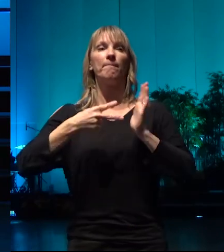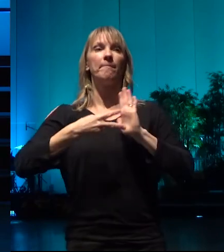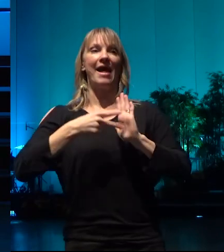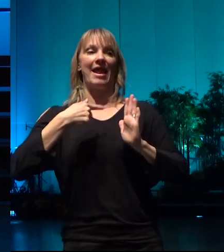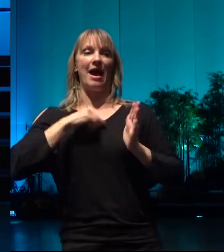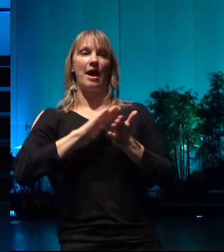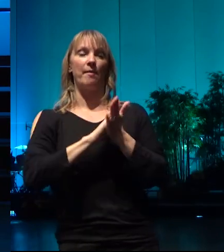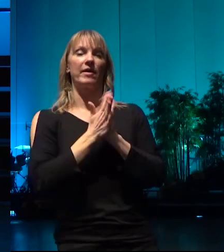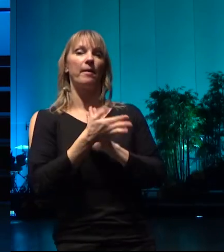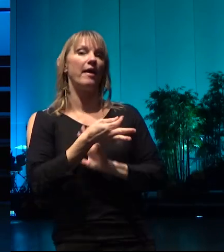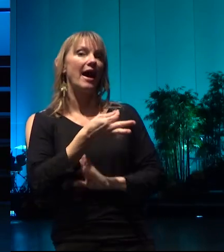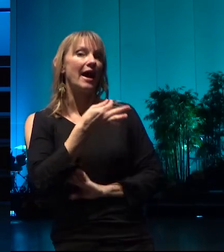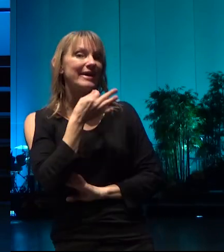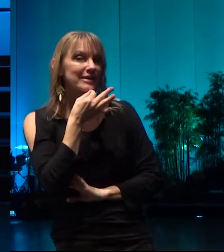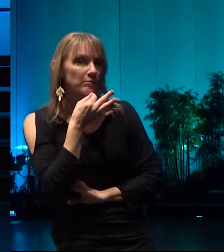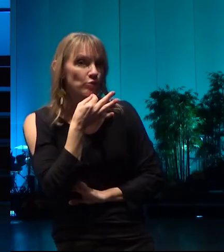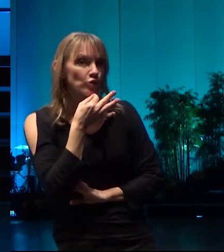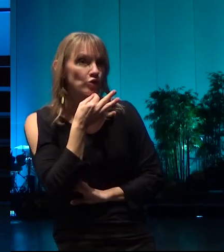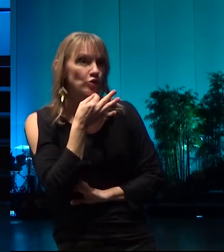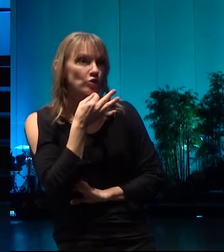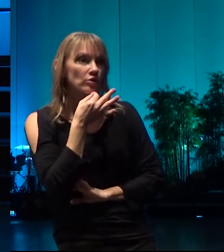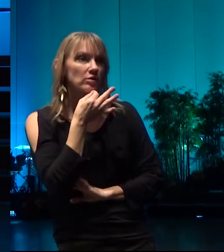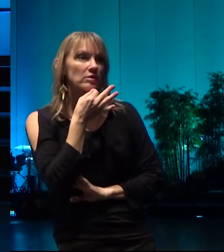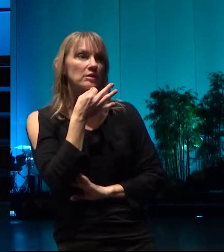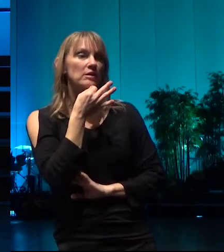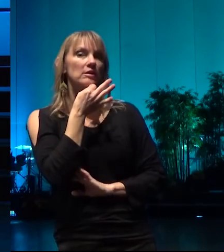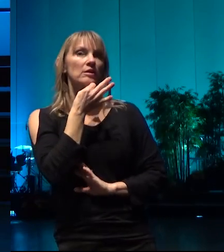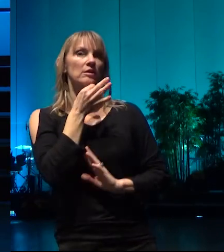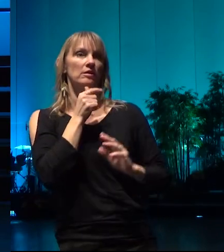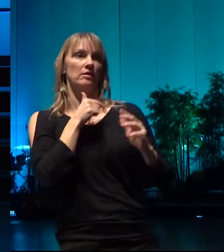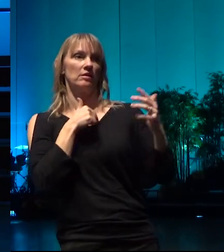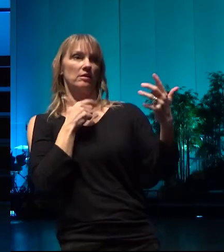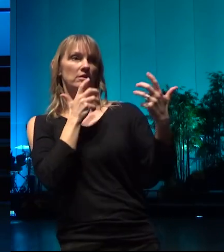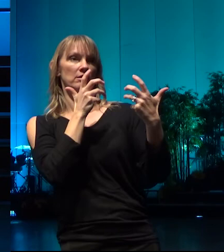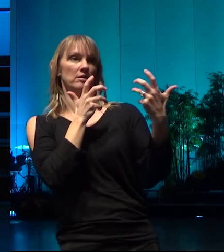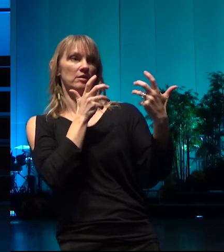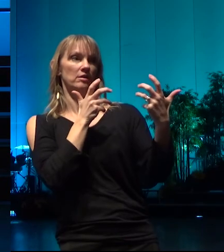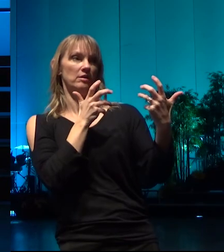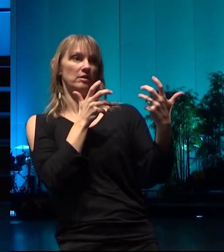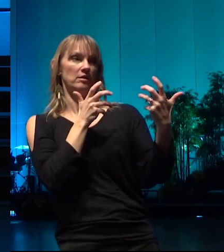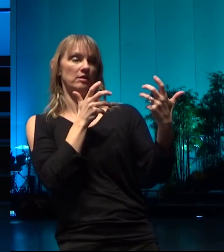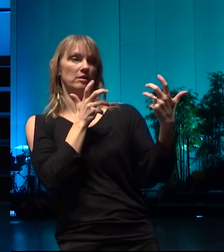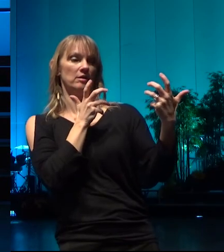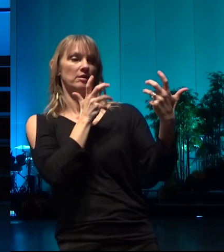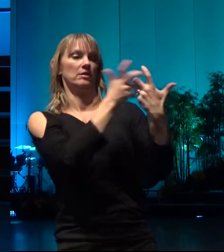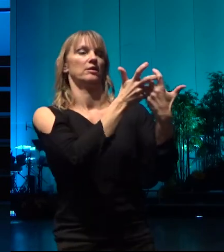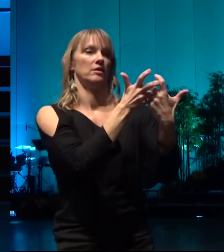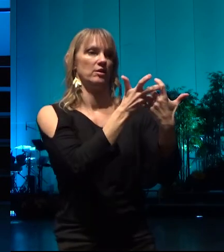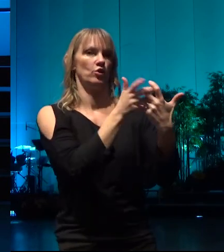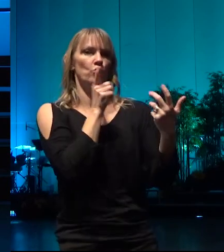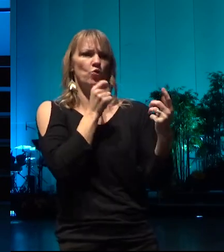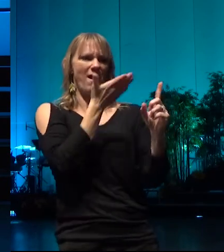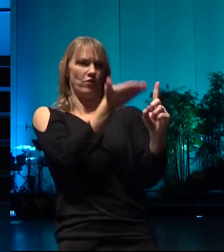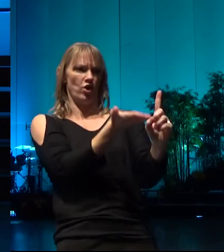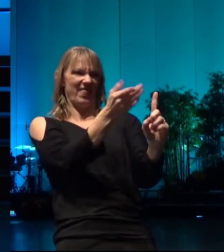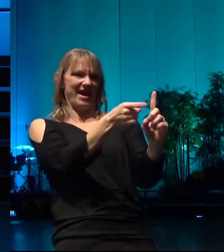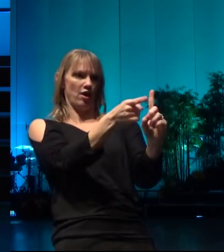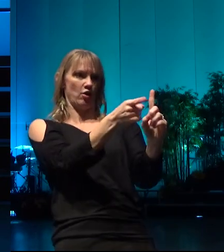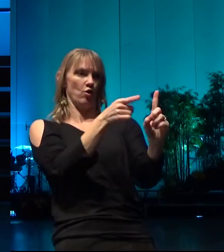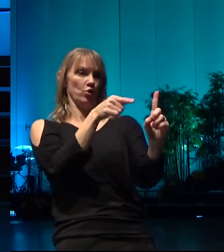that I became an expert at being what you, whoever it was in front of me, needed me to